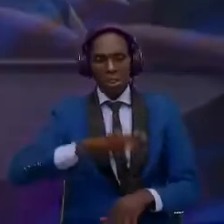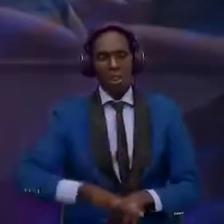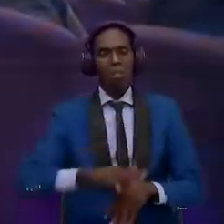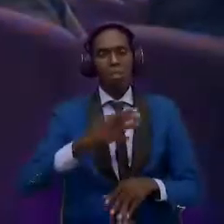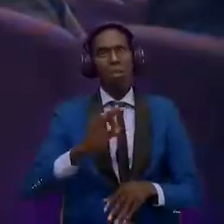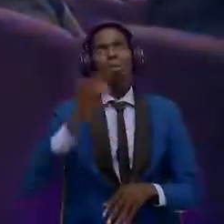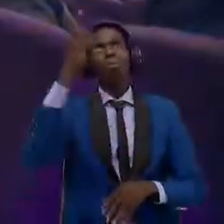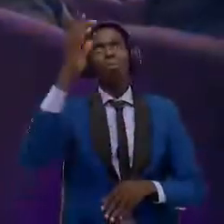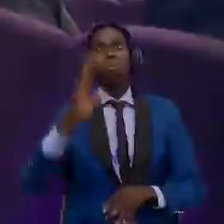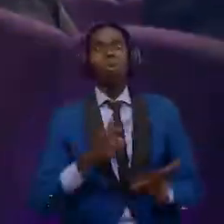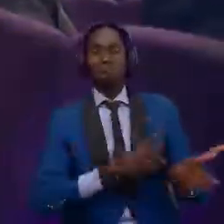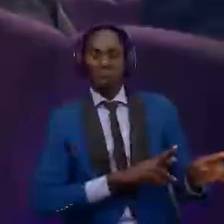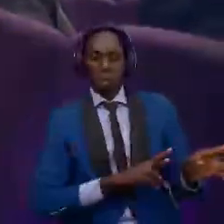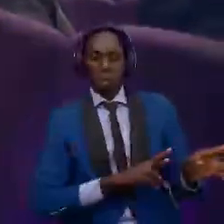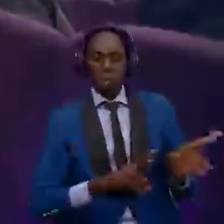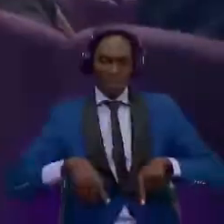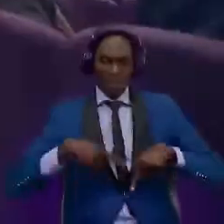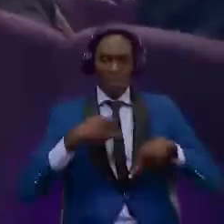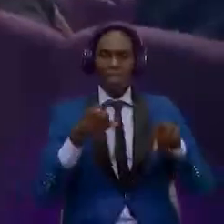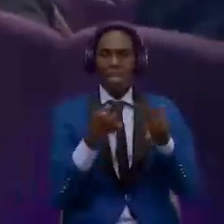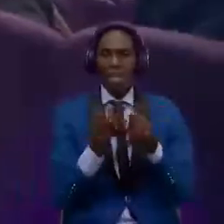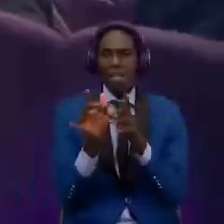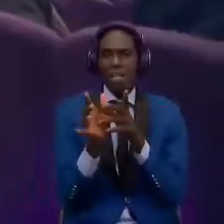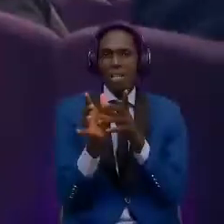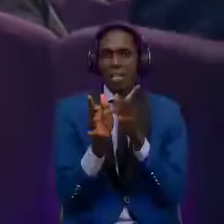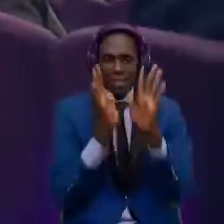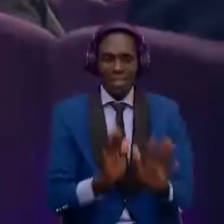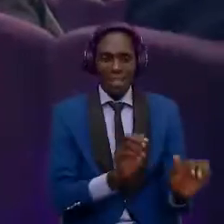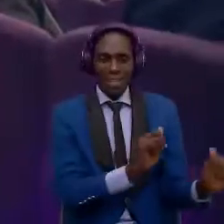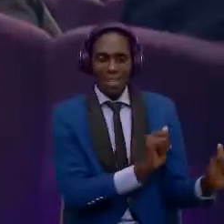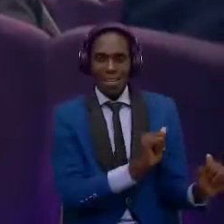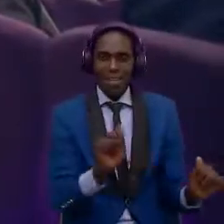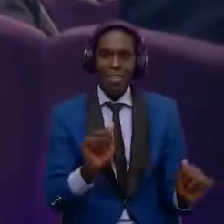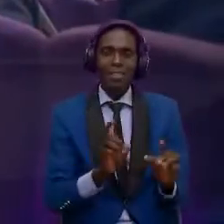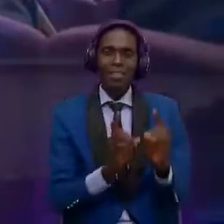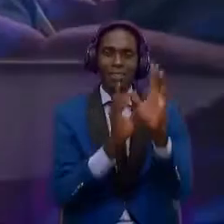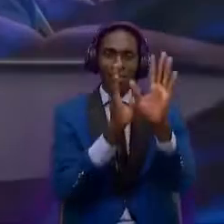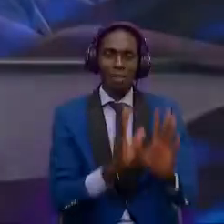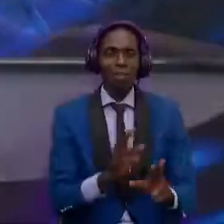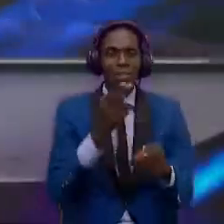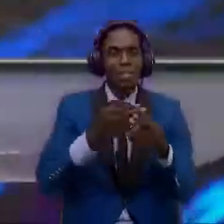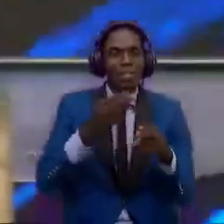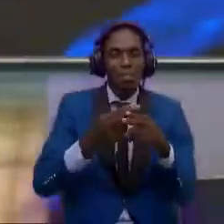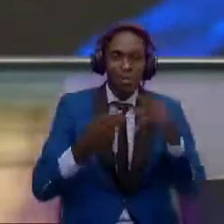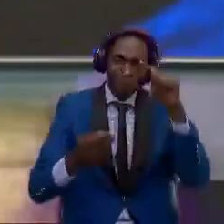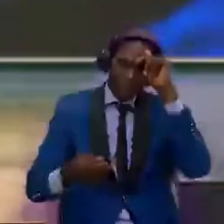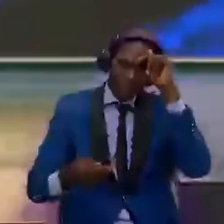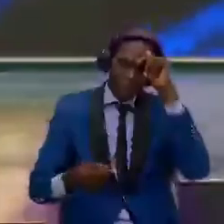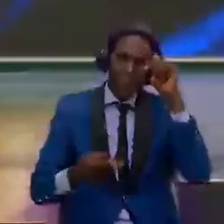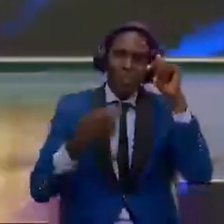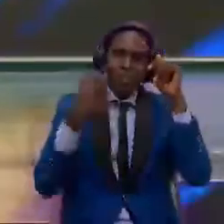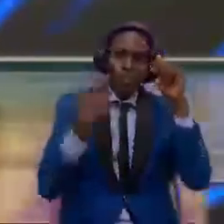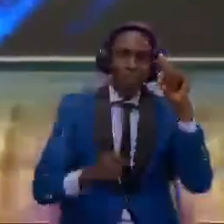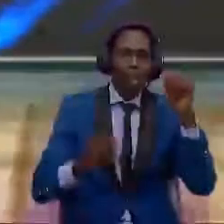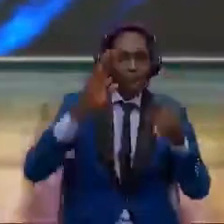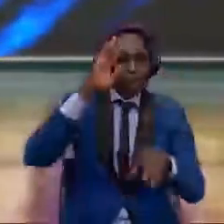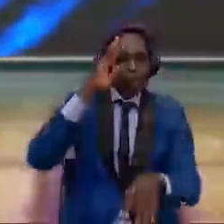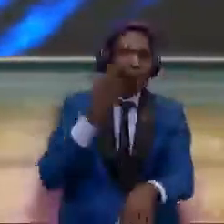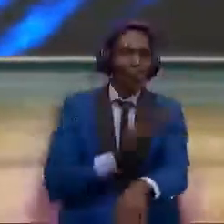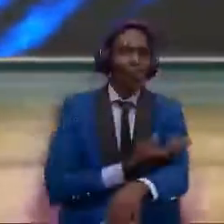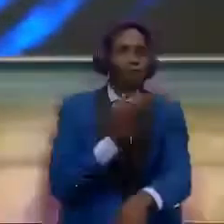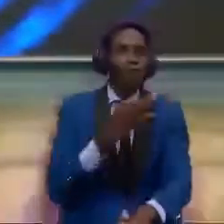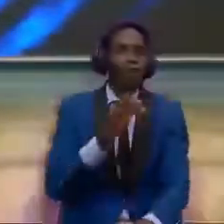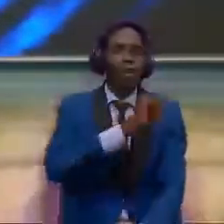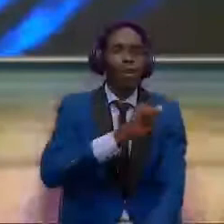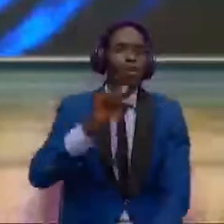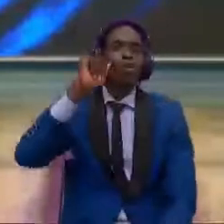the life of the Christian. A disciple named Timothy, the son of a certain woman,